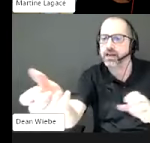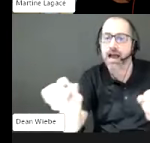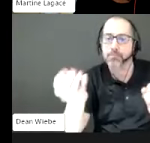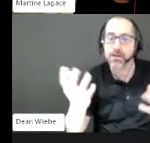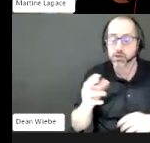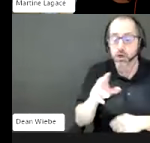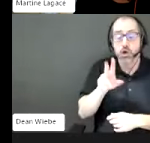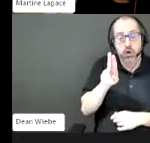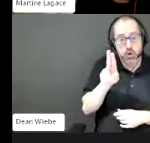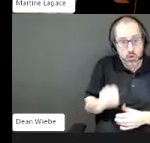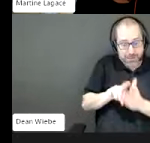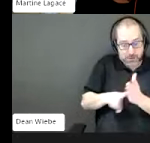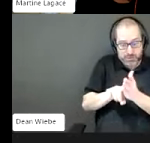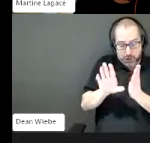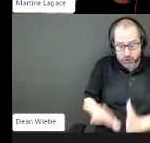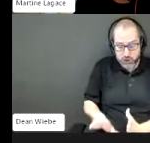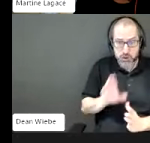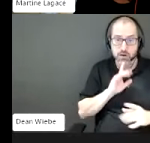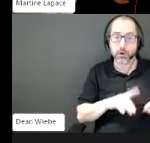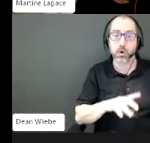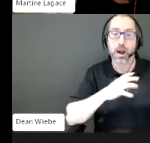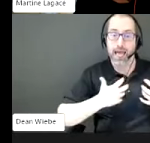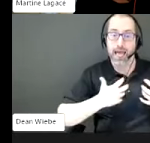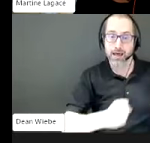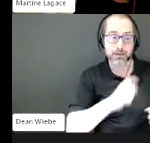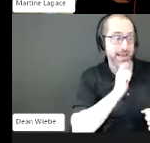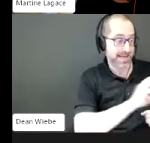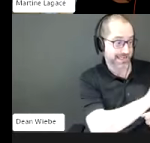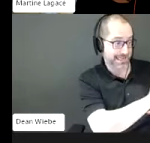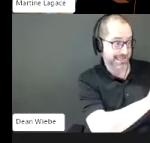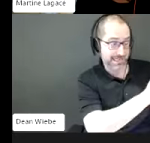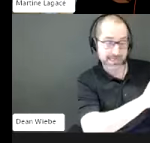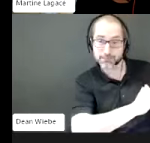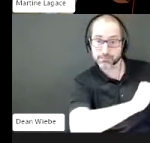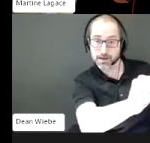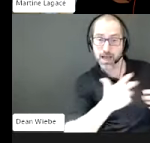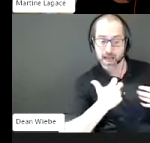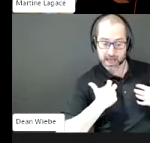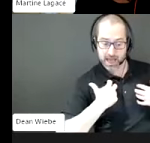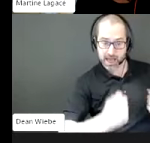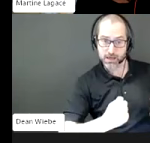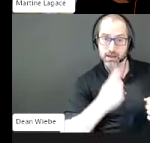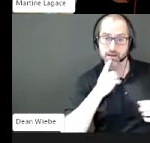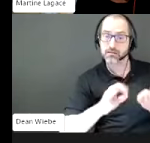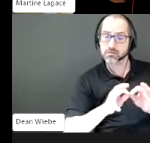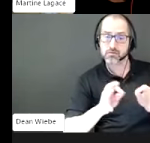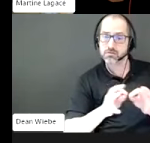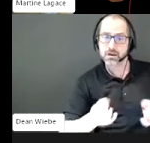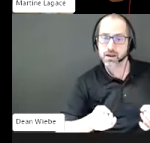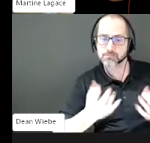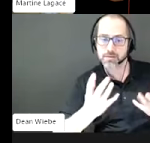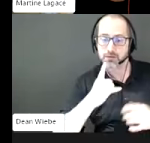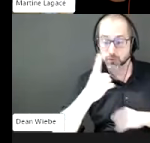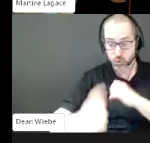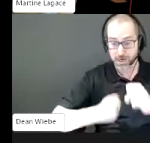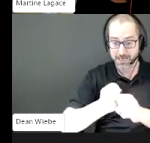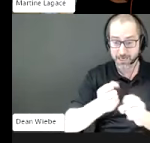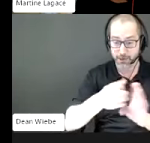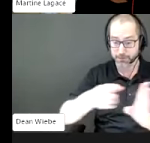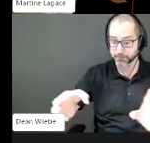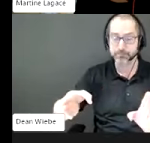on health conditions for people aged 60 years or older in the United States over the course of 1 year. And the conclusion